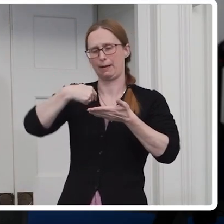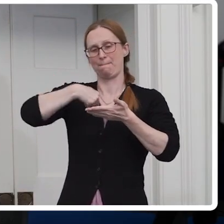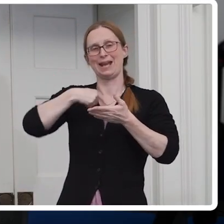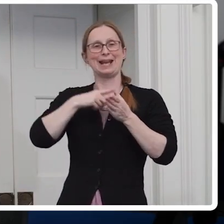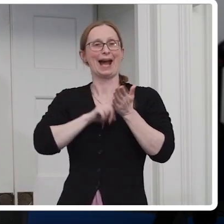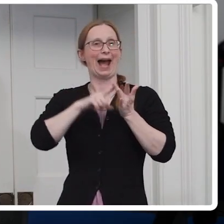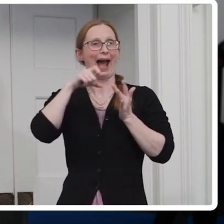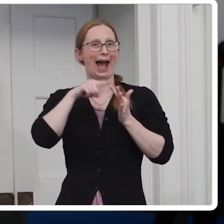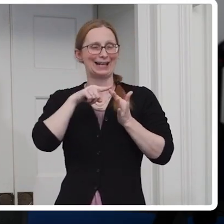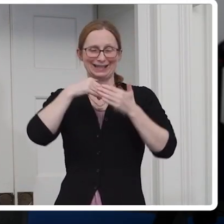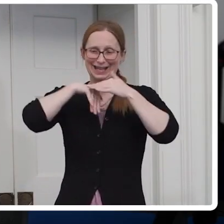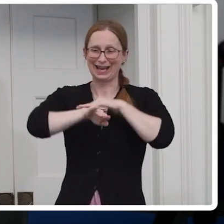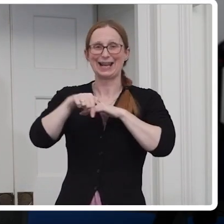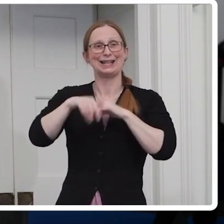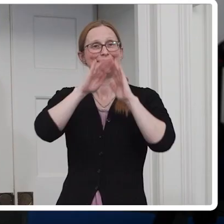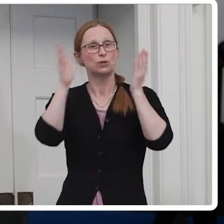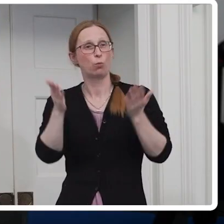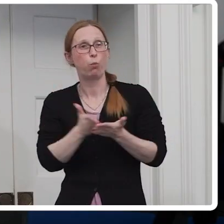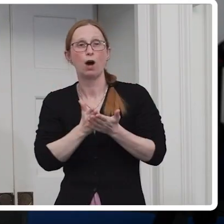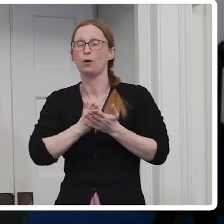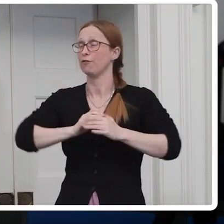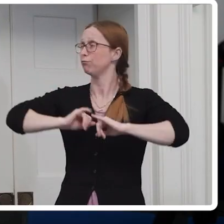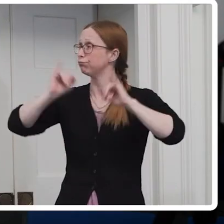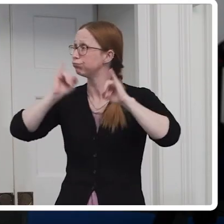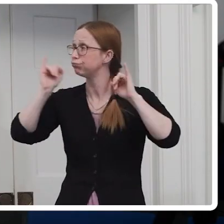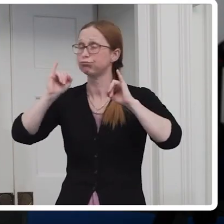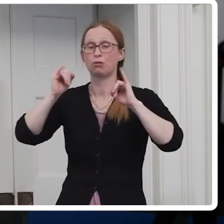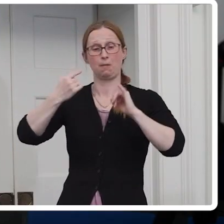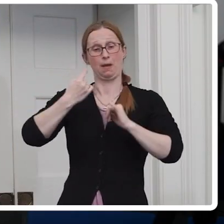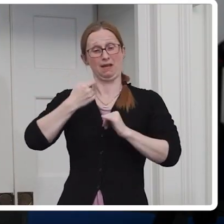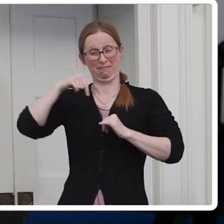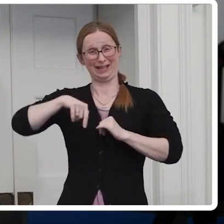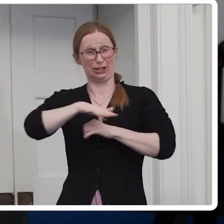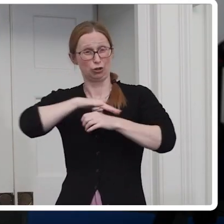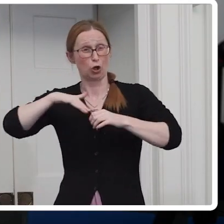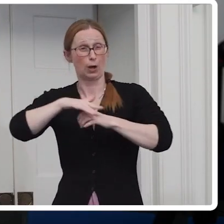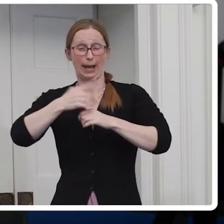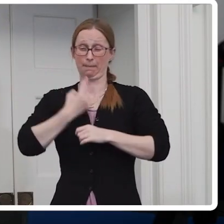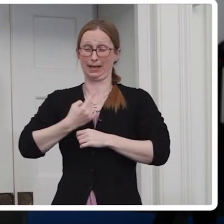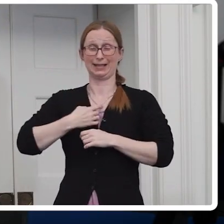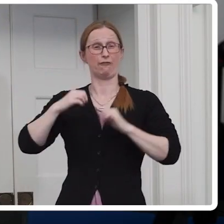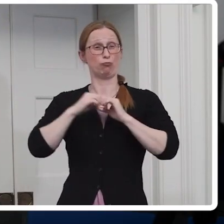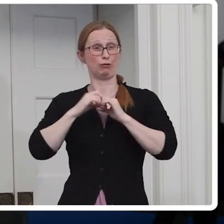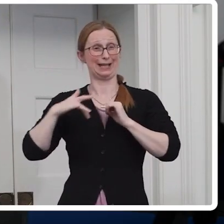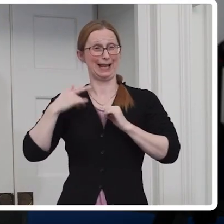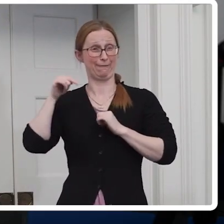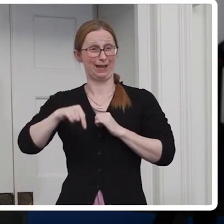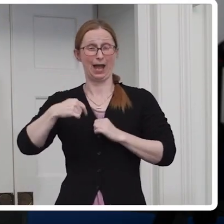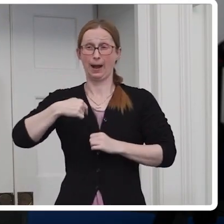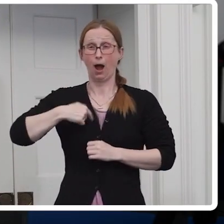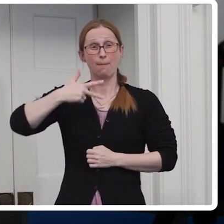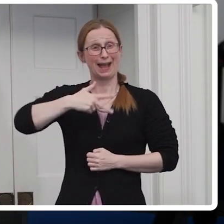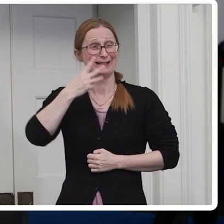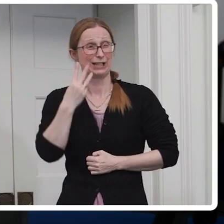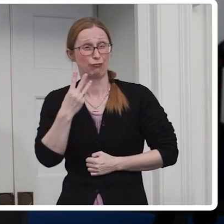Alice, and this world of wars and strife and thugs and poverty is the jungle land in which Bridge and I are living. And I've lived in it for 83 years, and